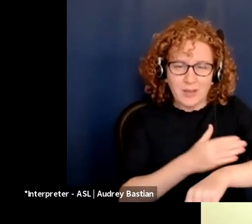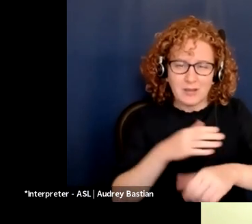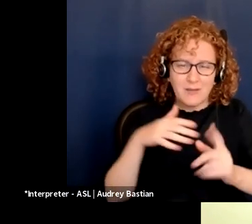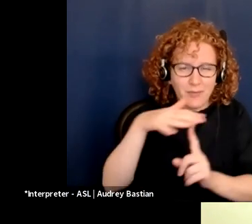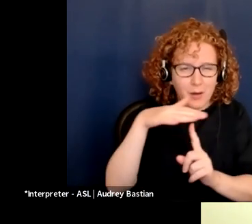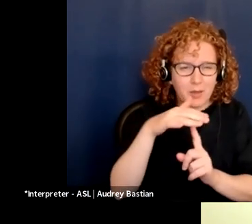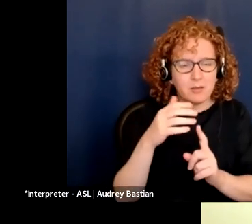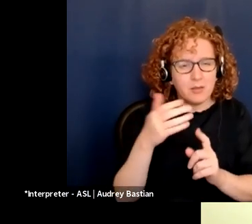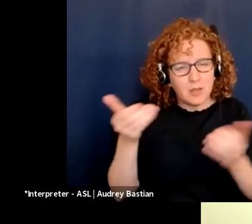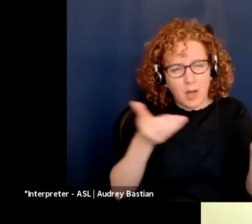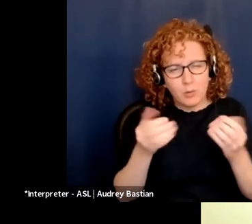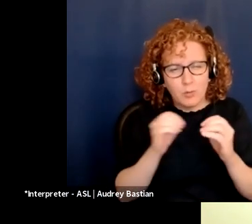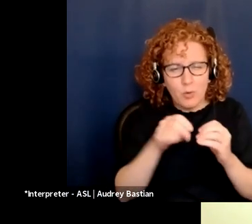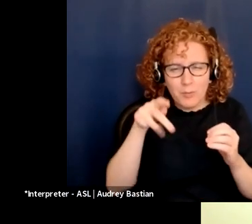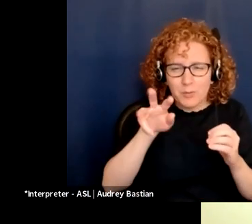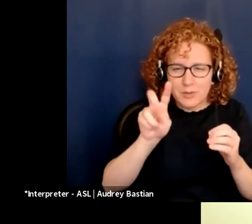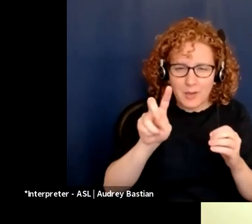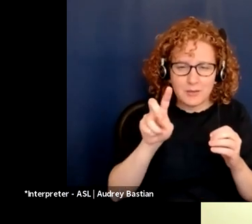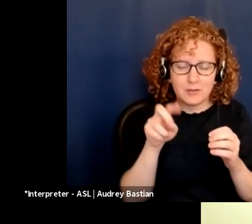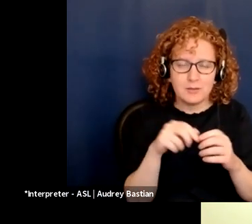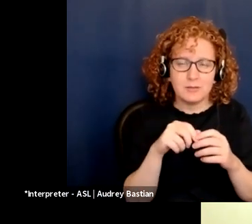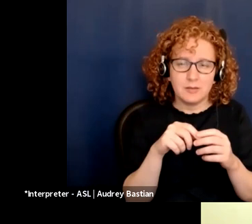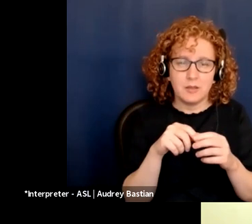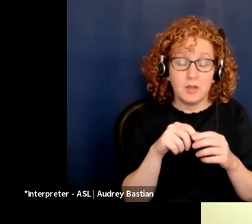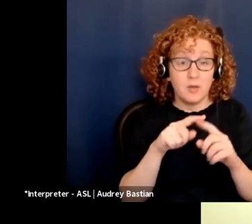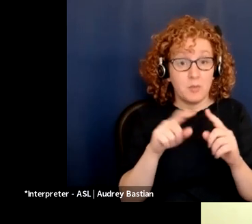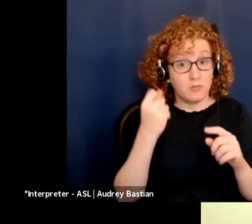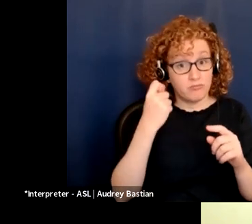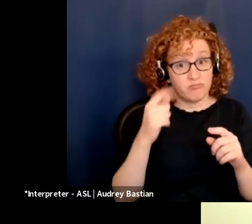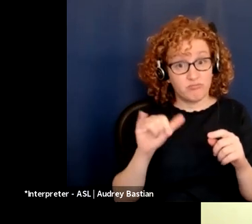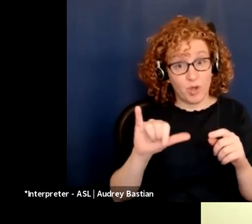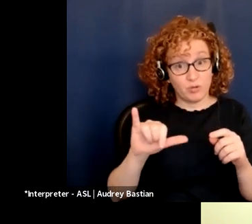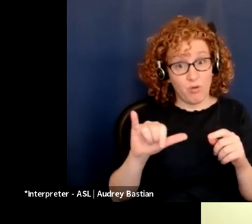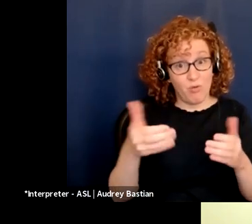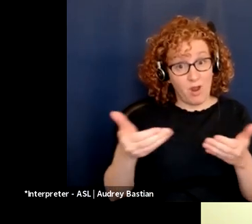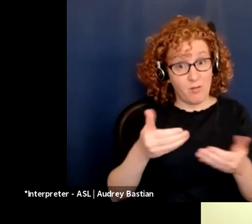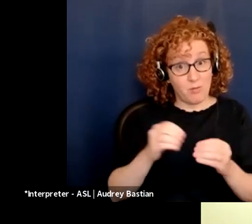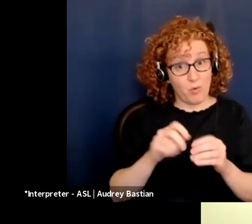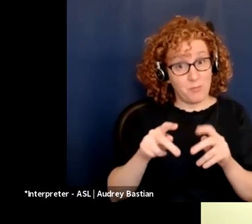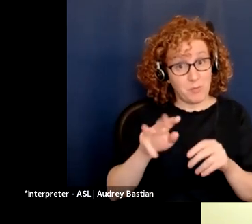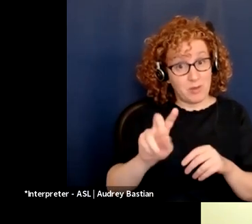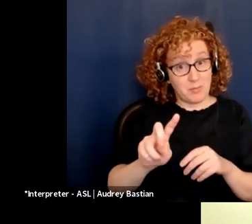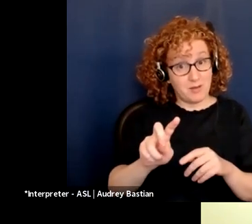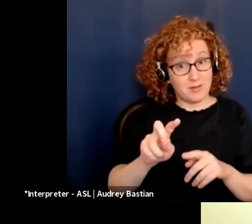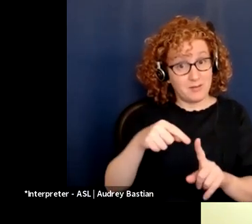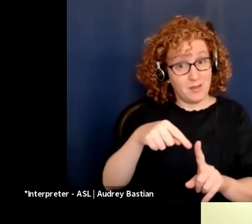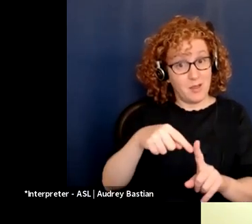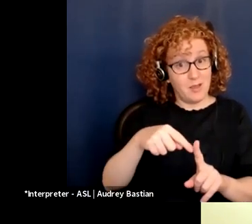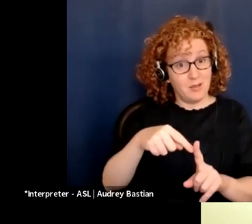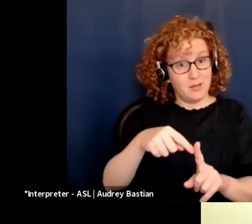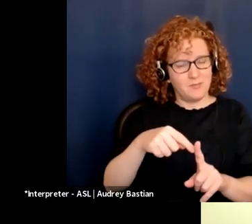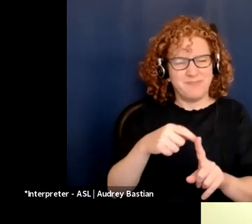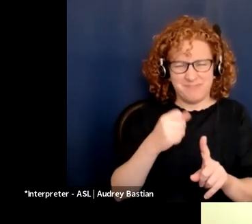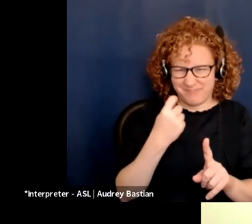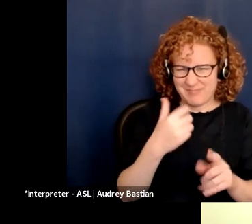hiring more people with disabilities, but also hiring more people with disabilities even though